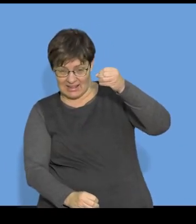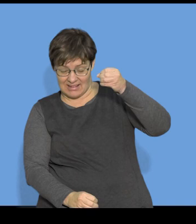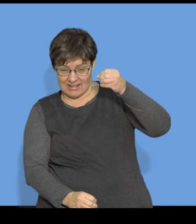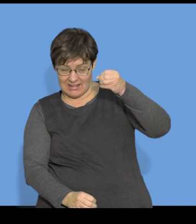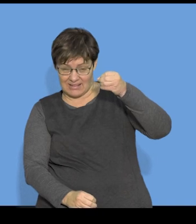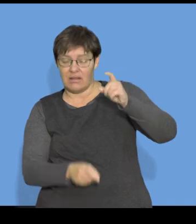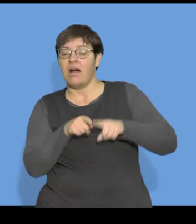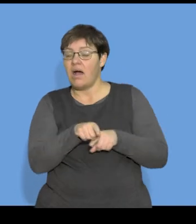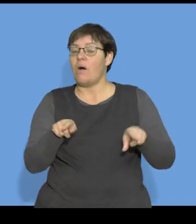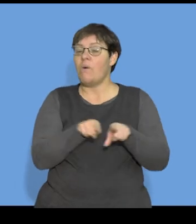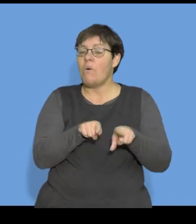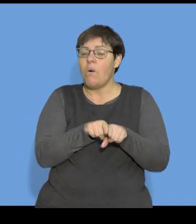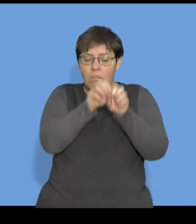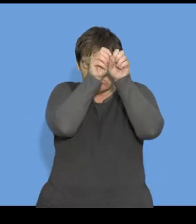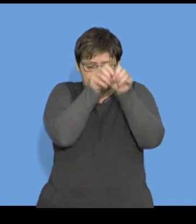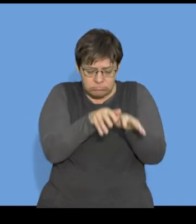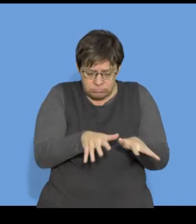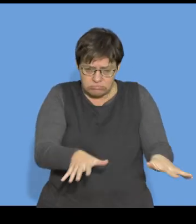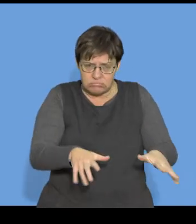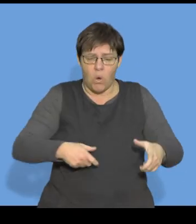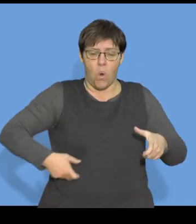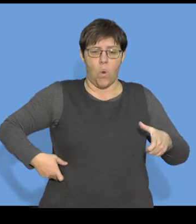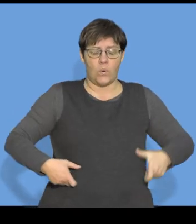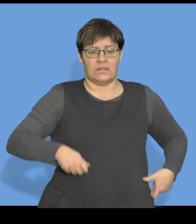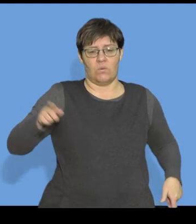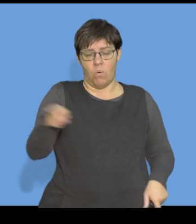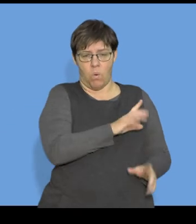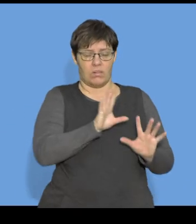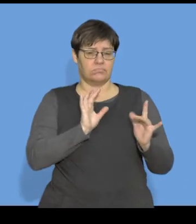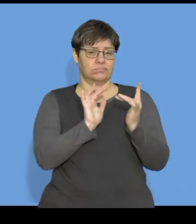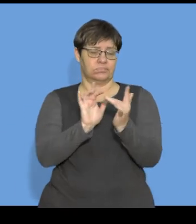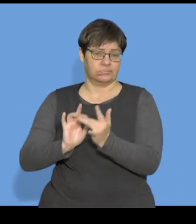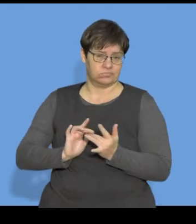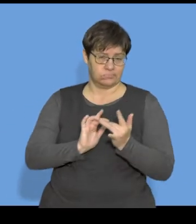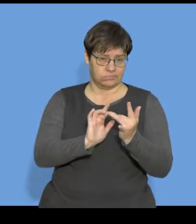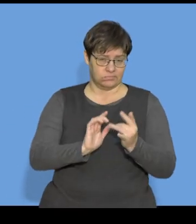and to all the organs.